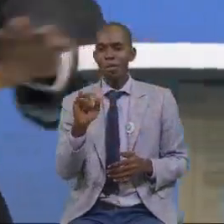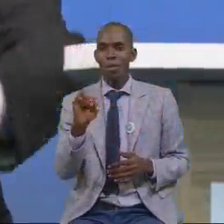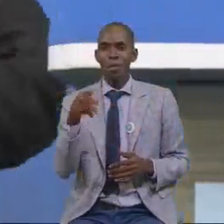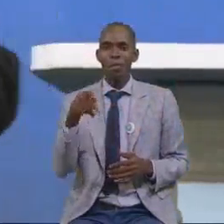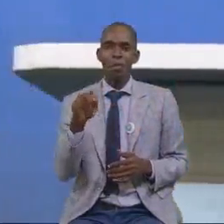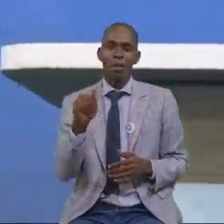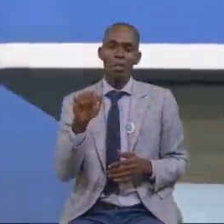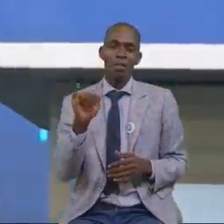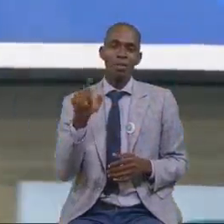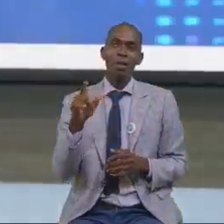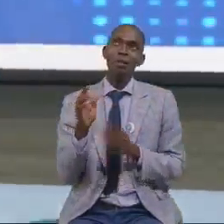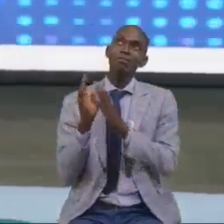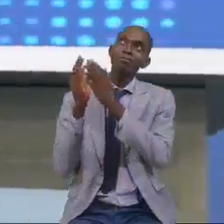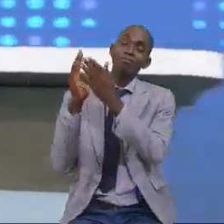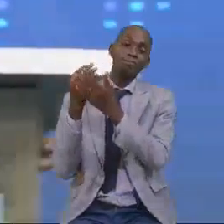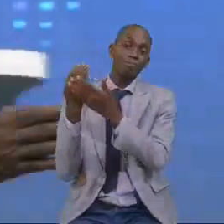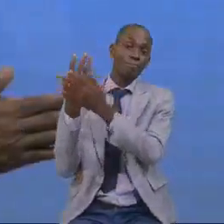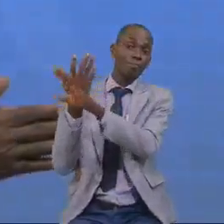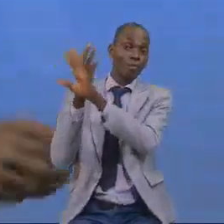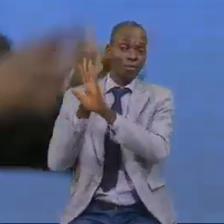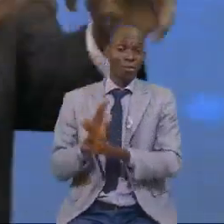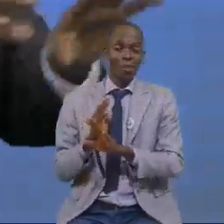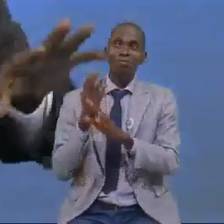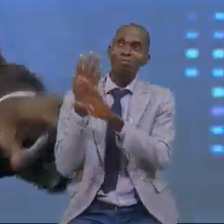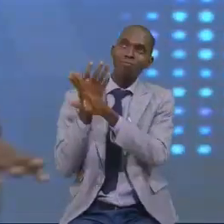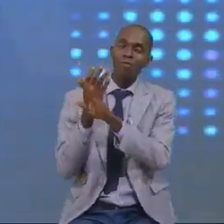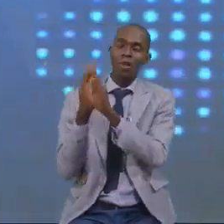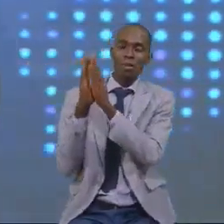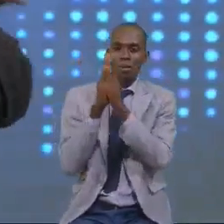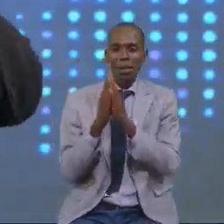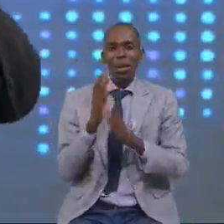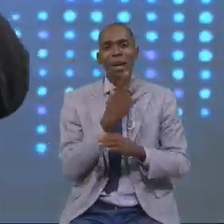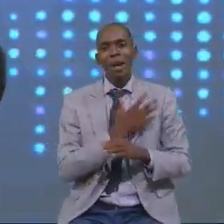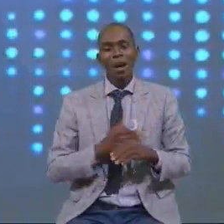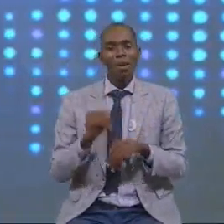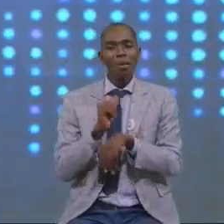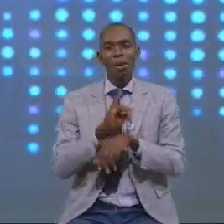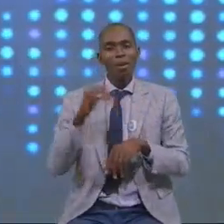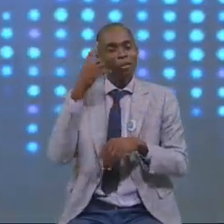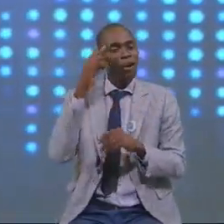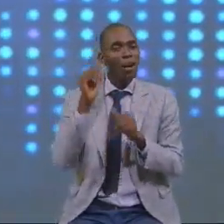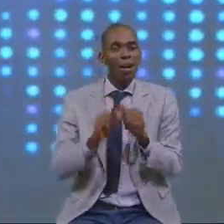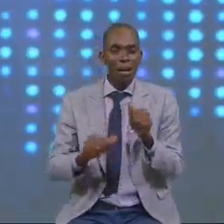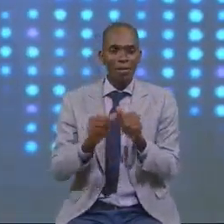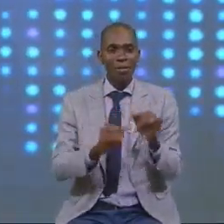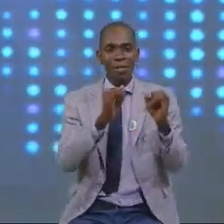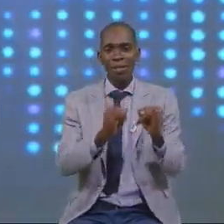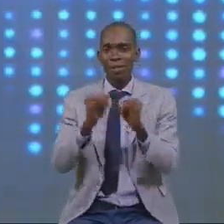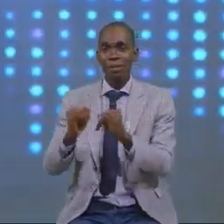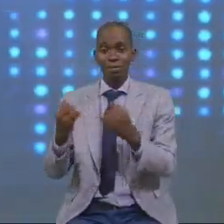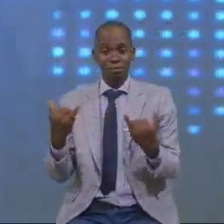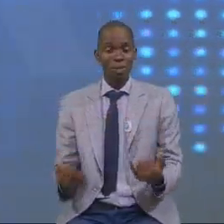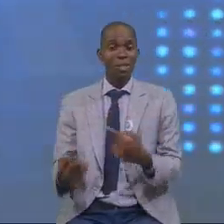intercessor, interceding and pleading and praying and working for every individual. Today